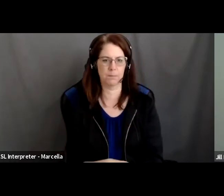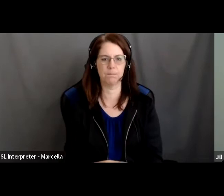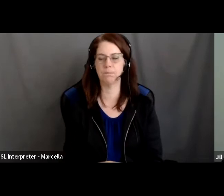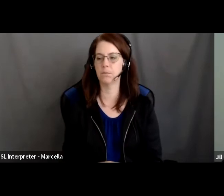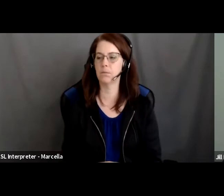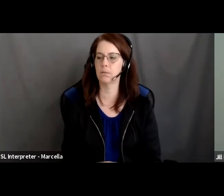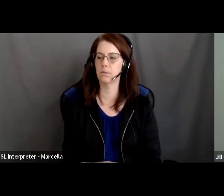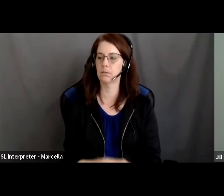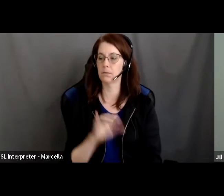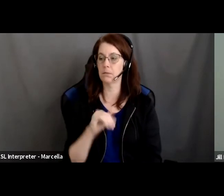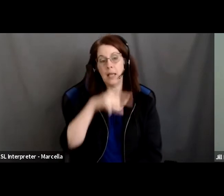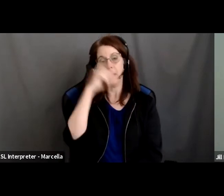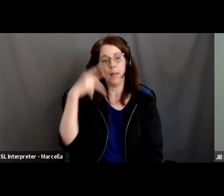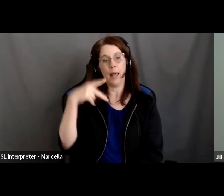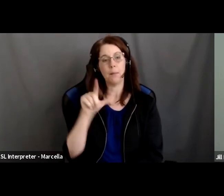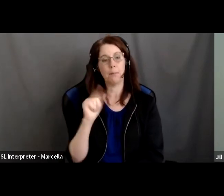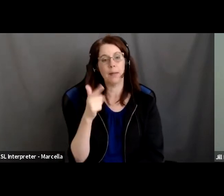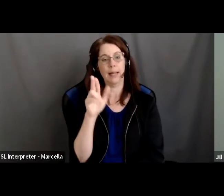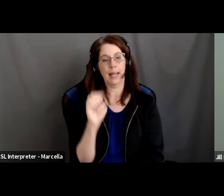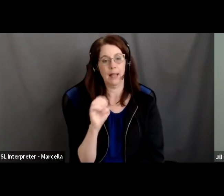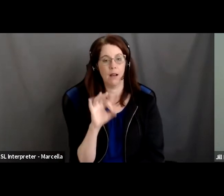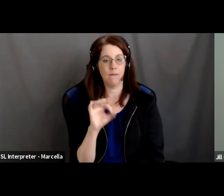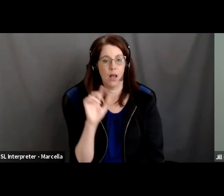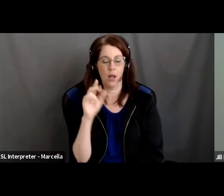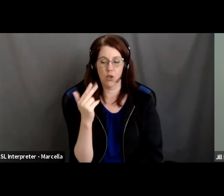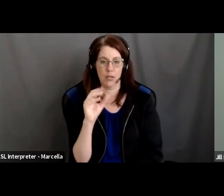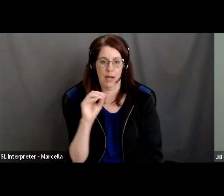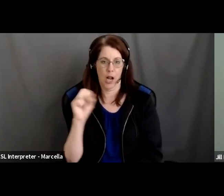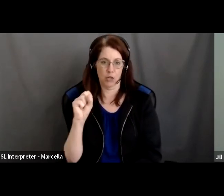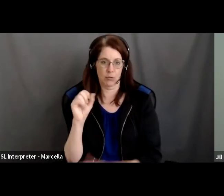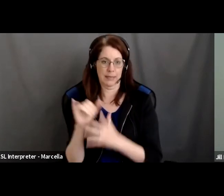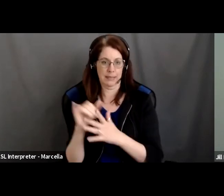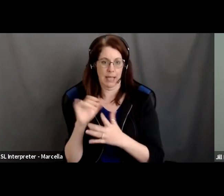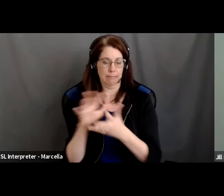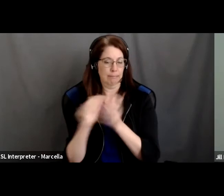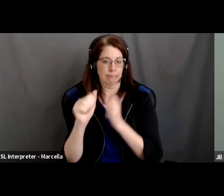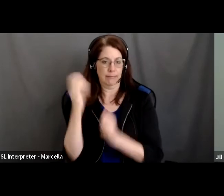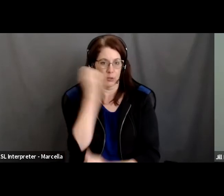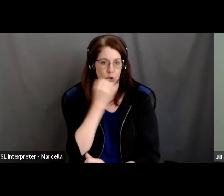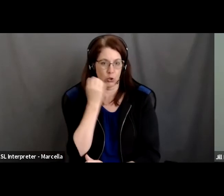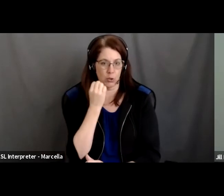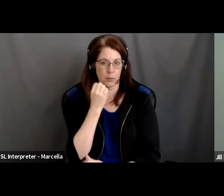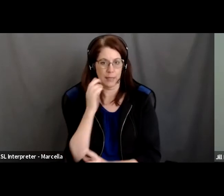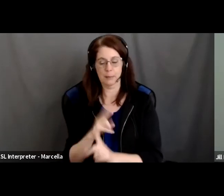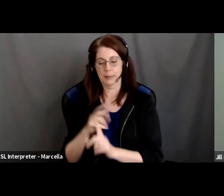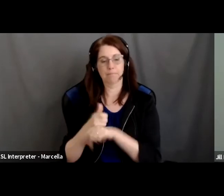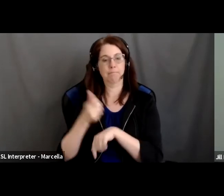The Black Plague of the 1300s that decimated Europe has been attributed to fleas carried by mice and